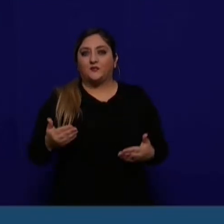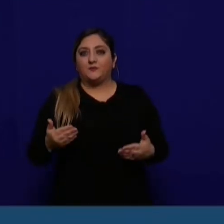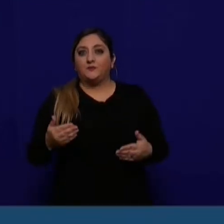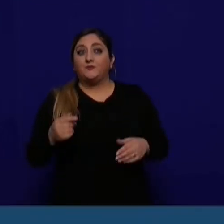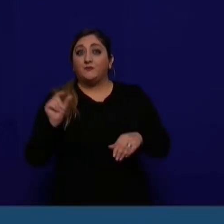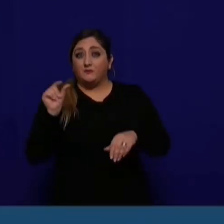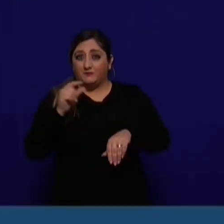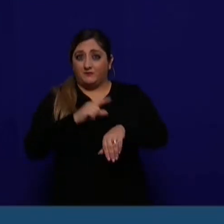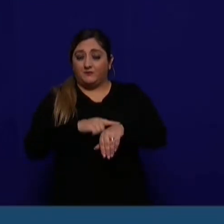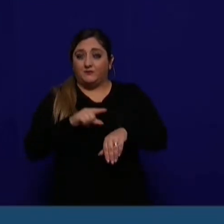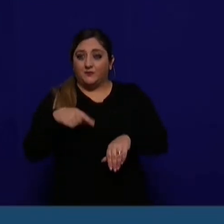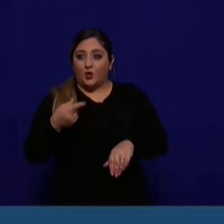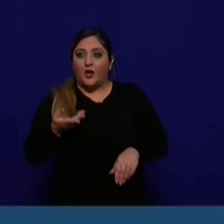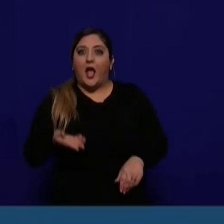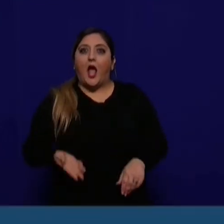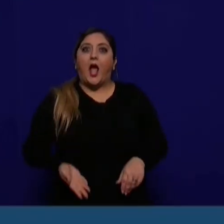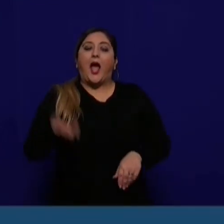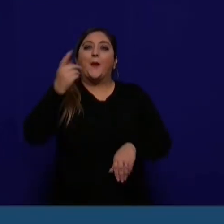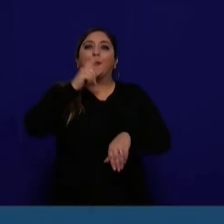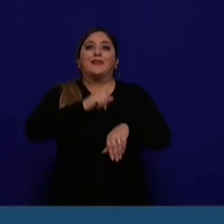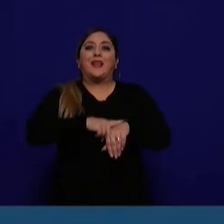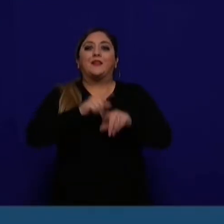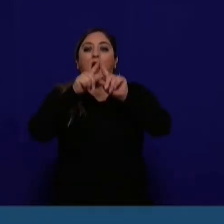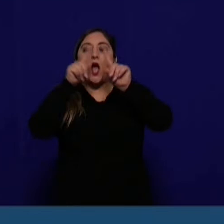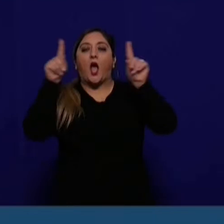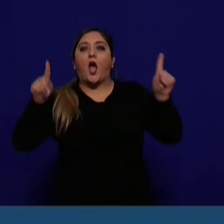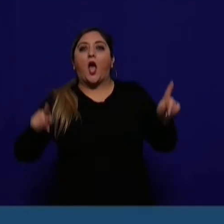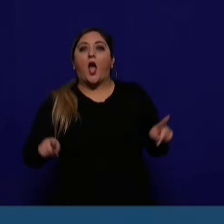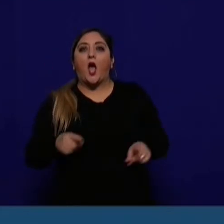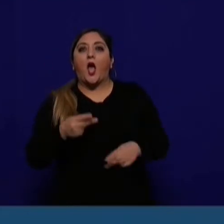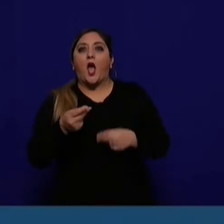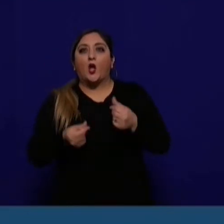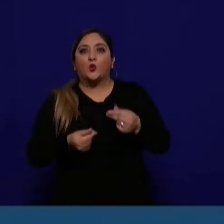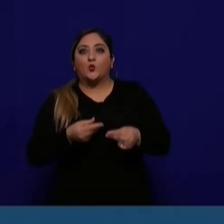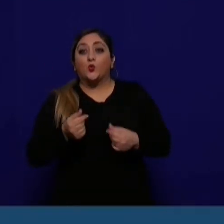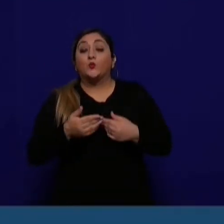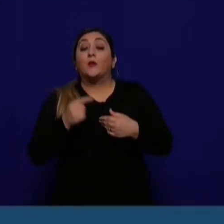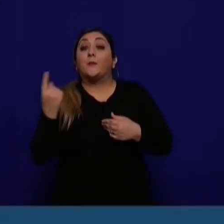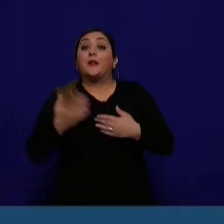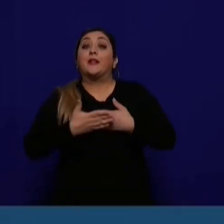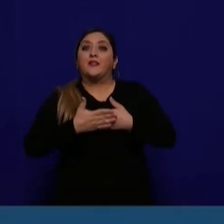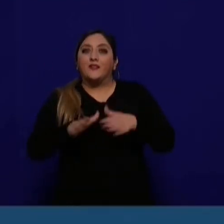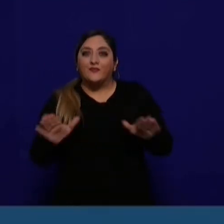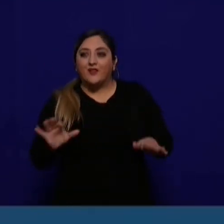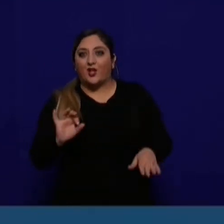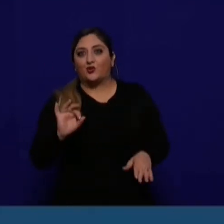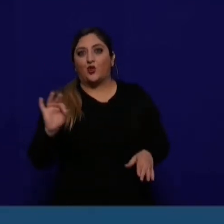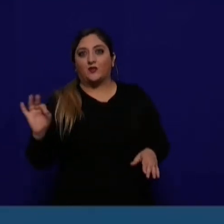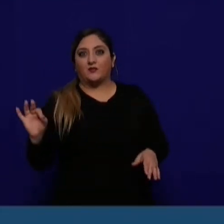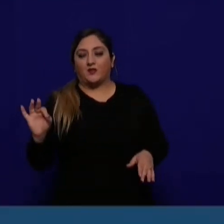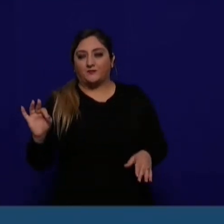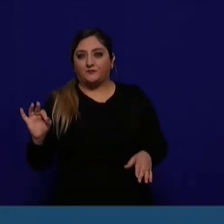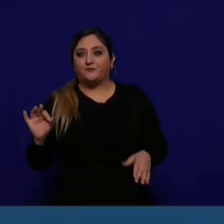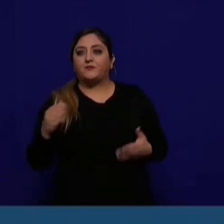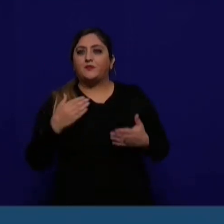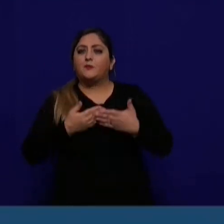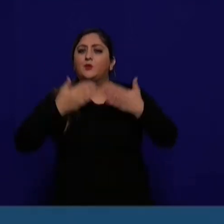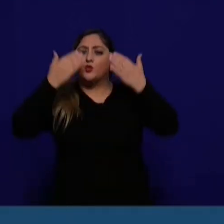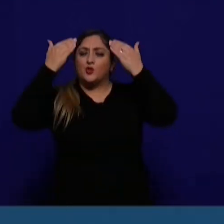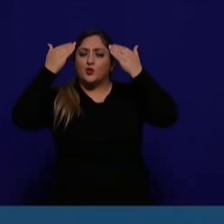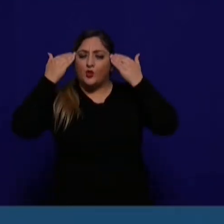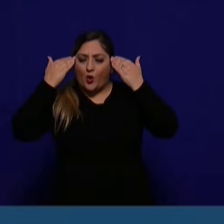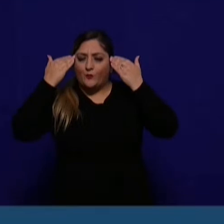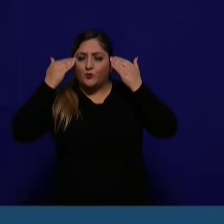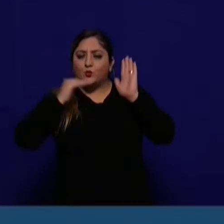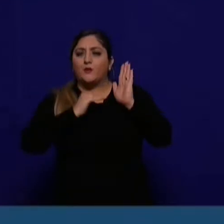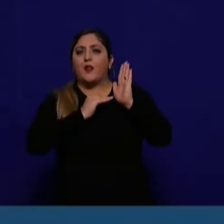l-updated standards għal dawk il-ħwienet anke l-servizzi non-essential biex huma jkun jistgħu jsegwu wkoll dawn